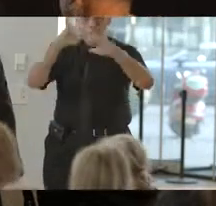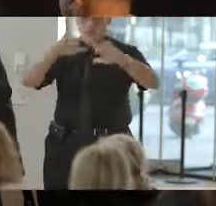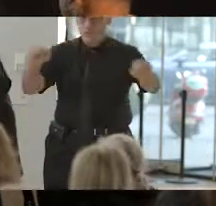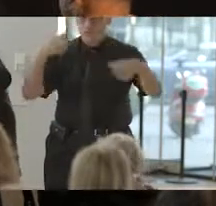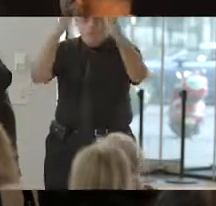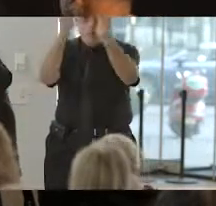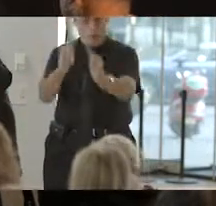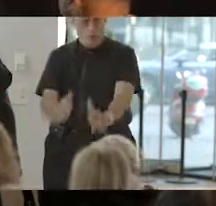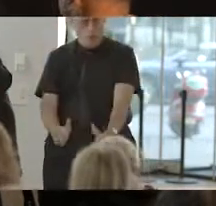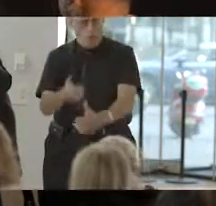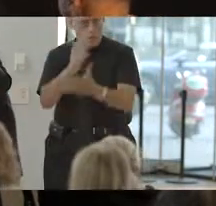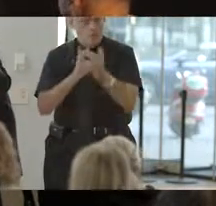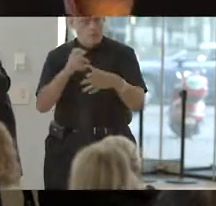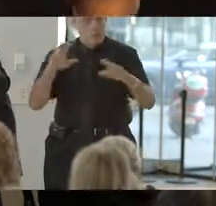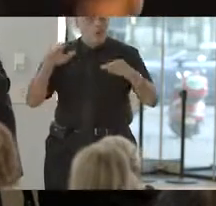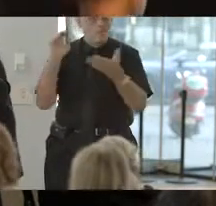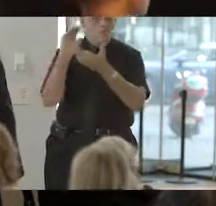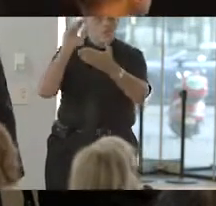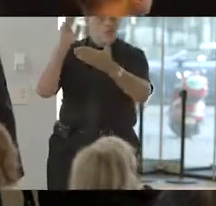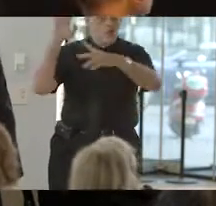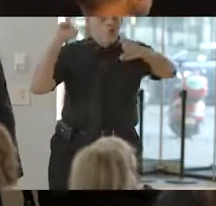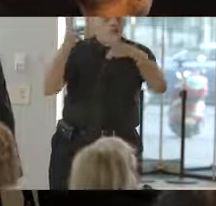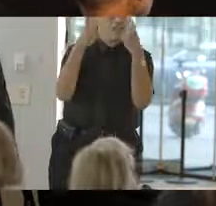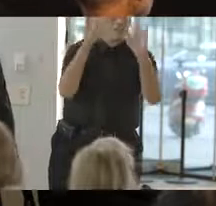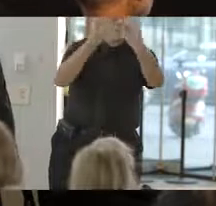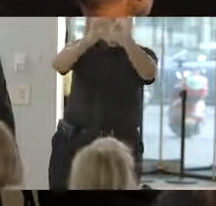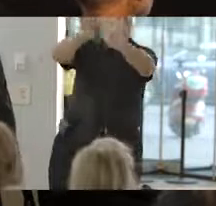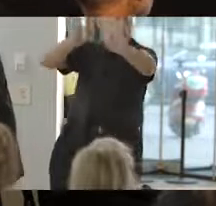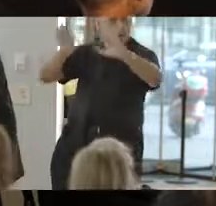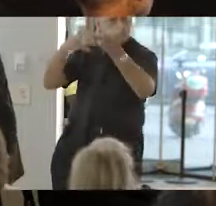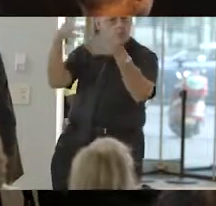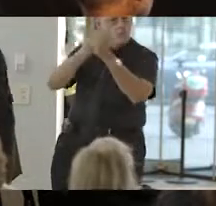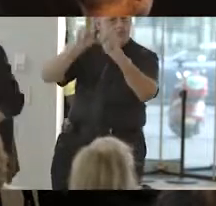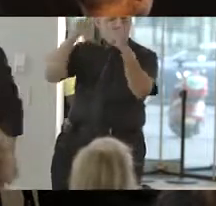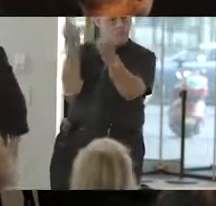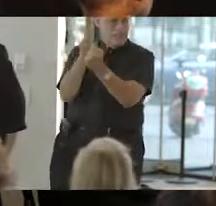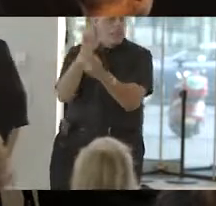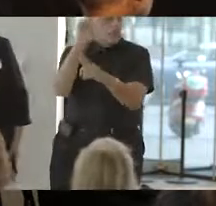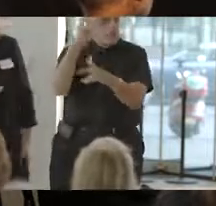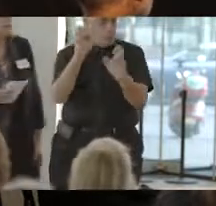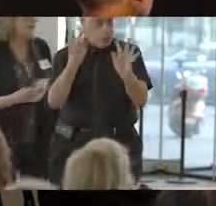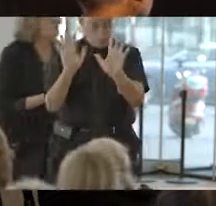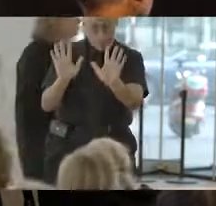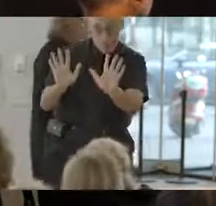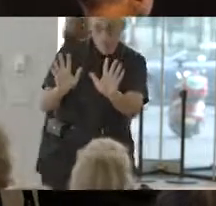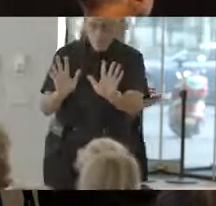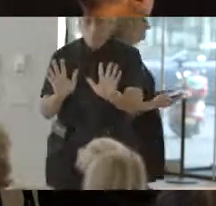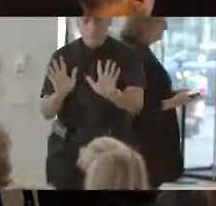end because we want to give you a chance to go back to the boards and to talk with the project team. Okay?